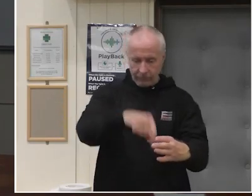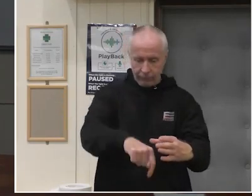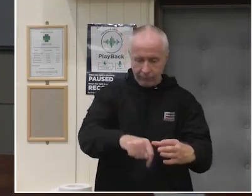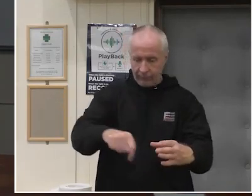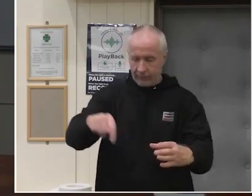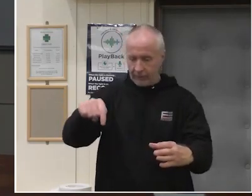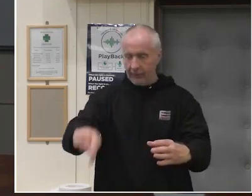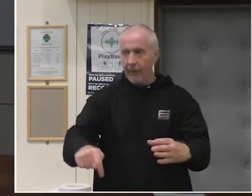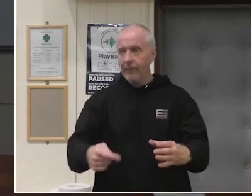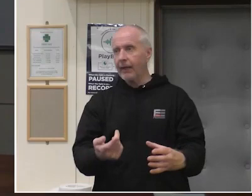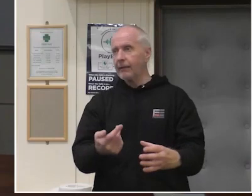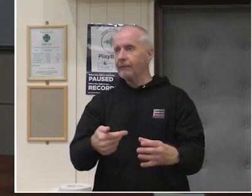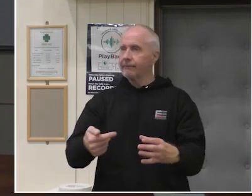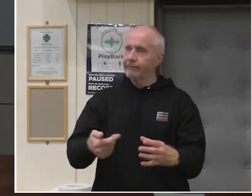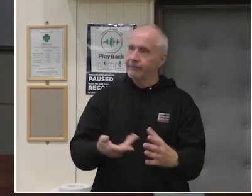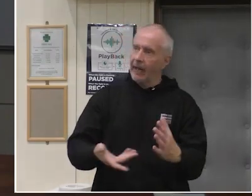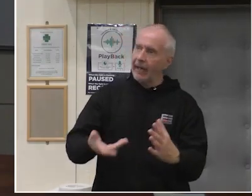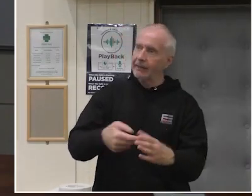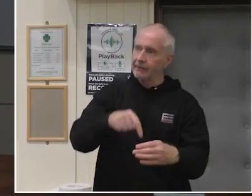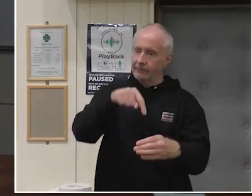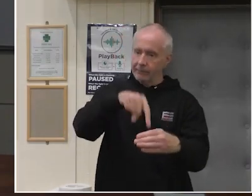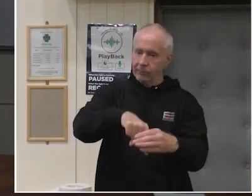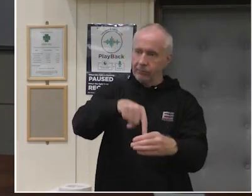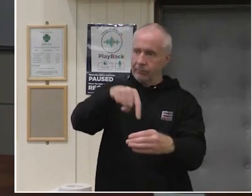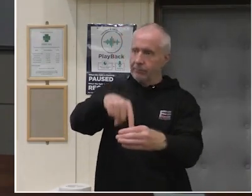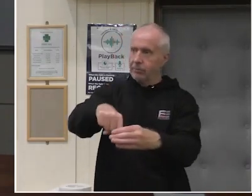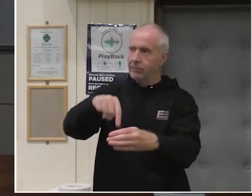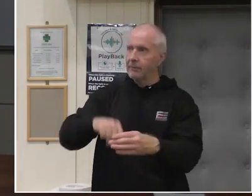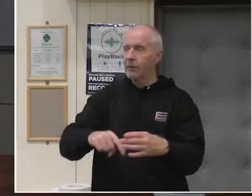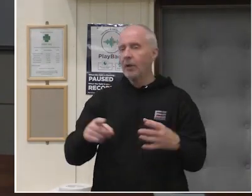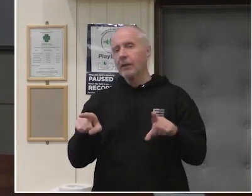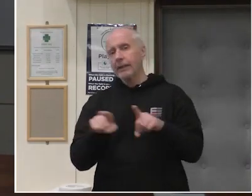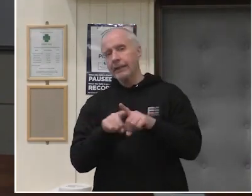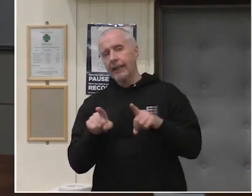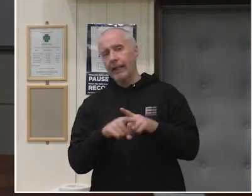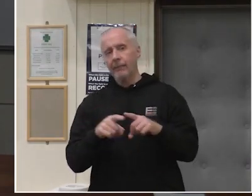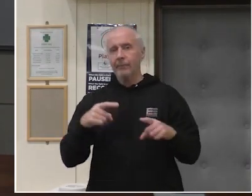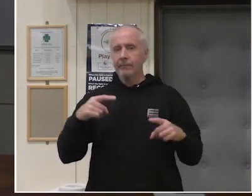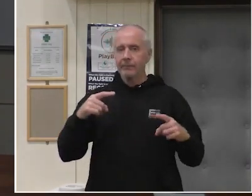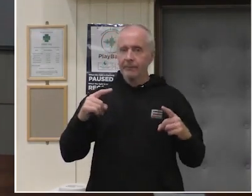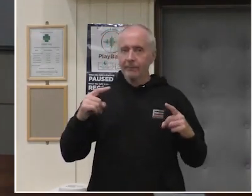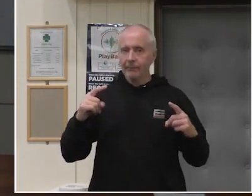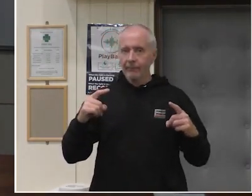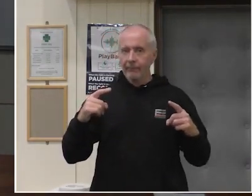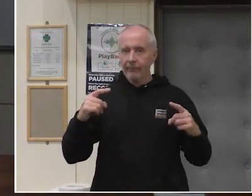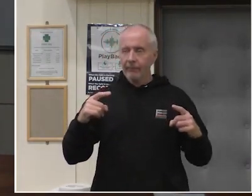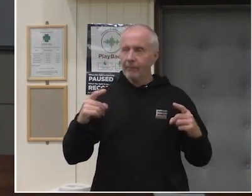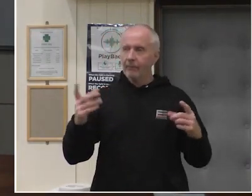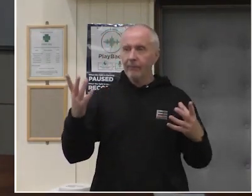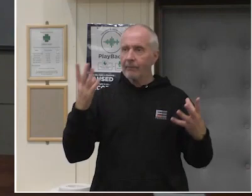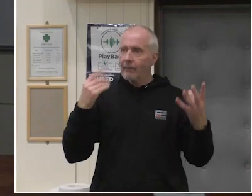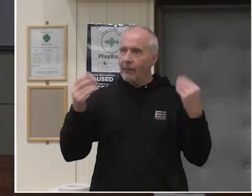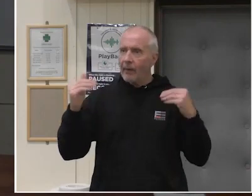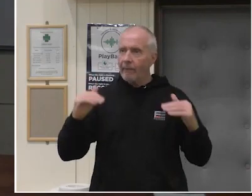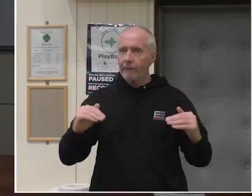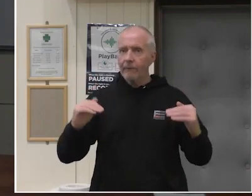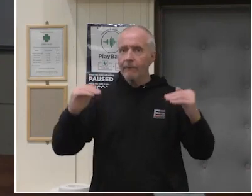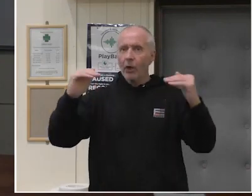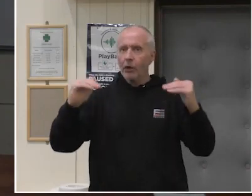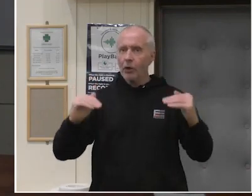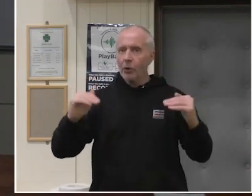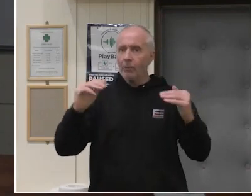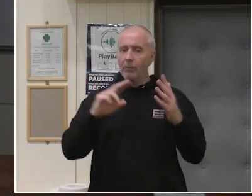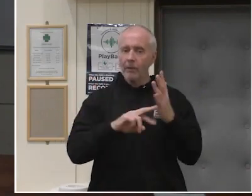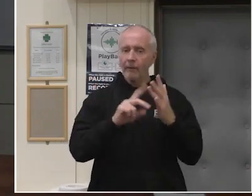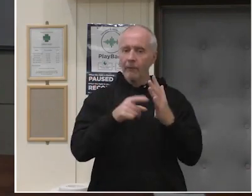And then add more of them that all look the same to keep the same volume, because again, all the way back here, volume is a